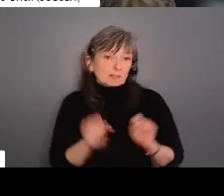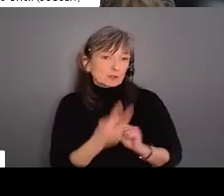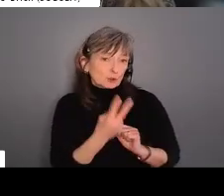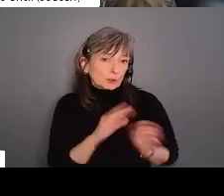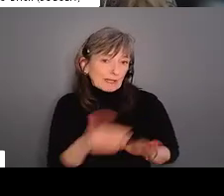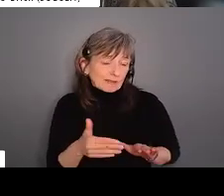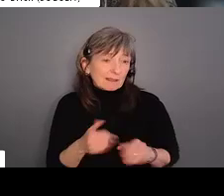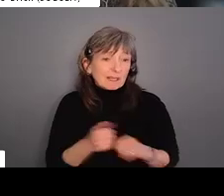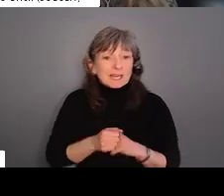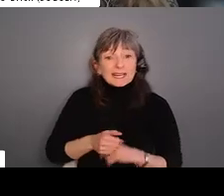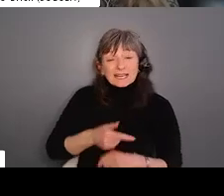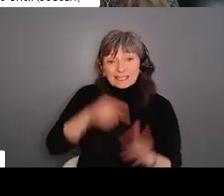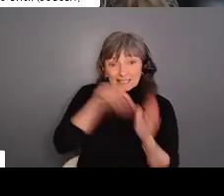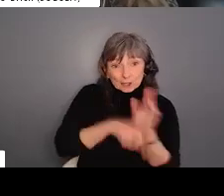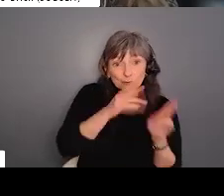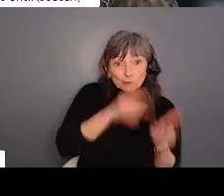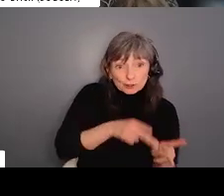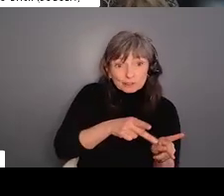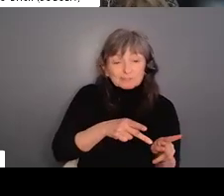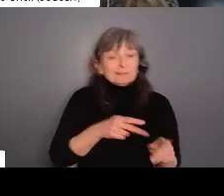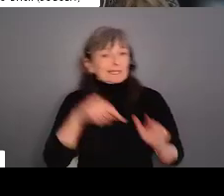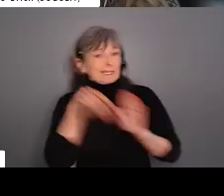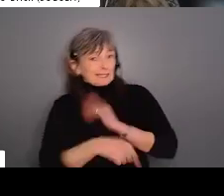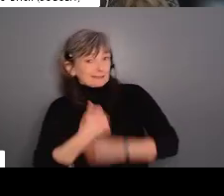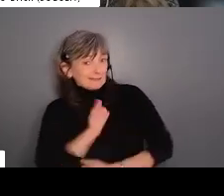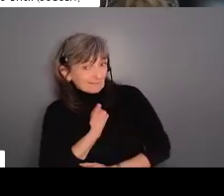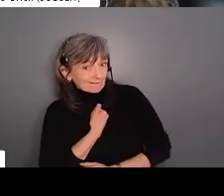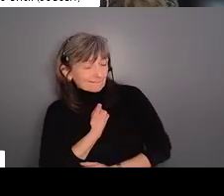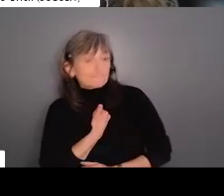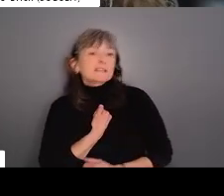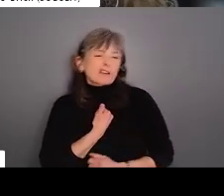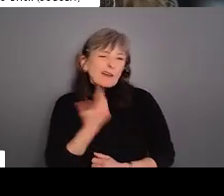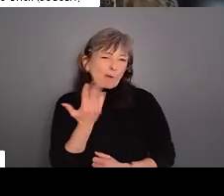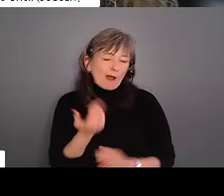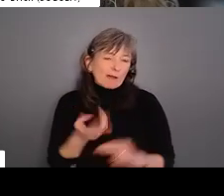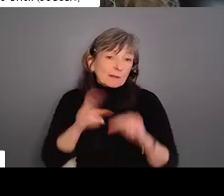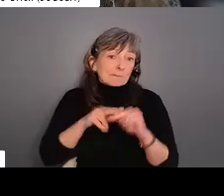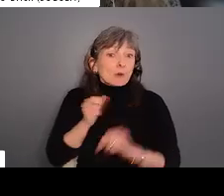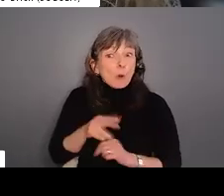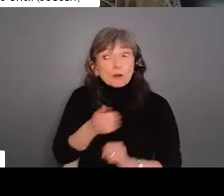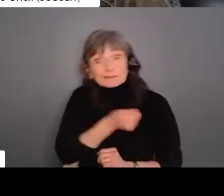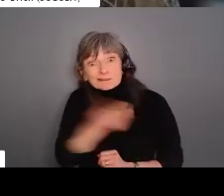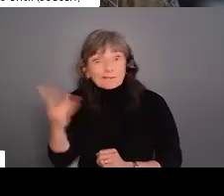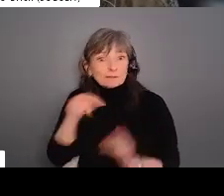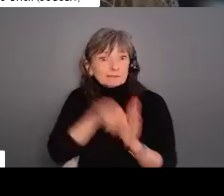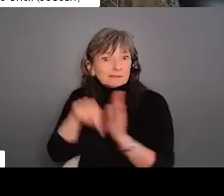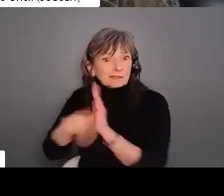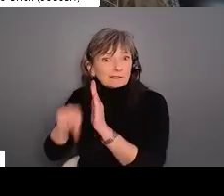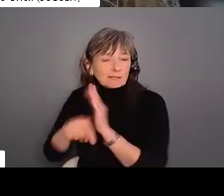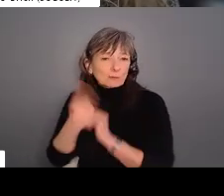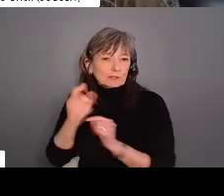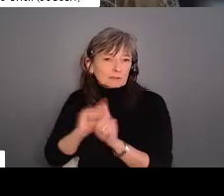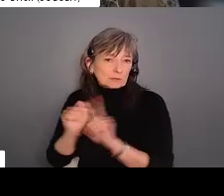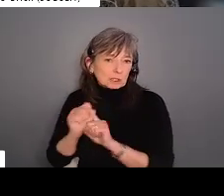homicide, suicide, or multiple homicides in one instance. And I think what's